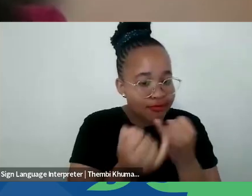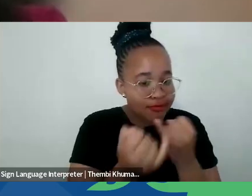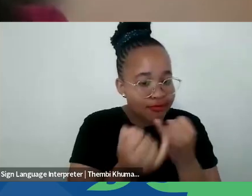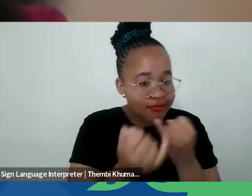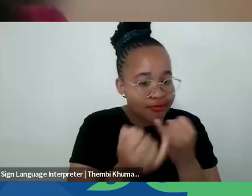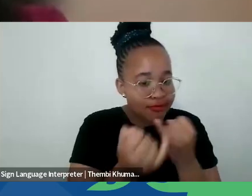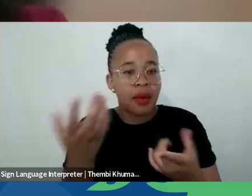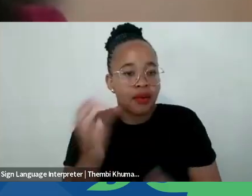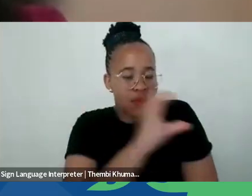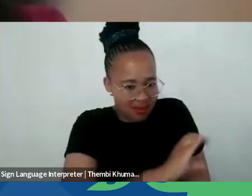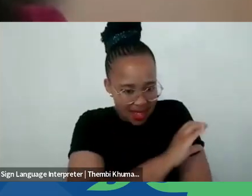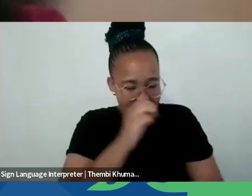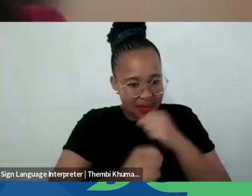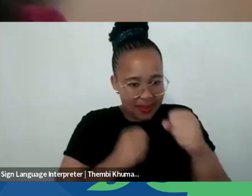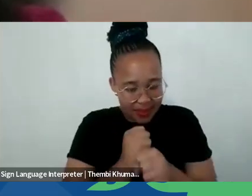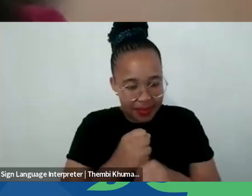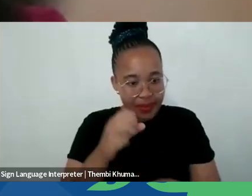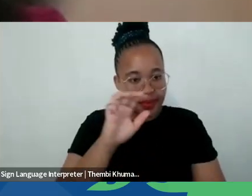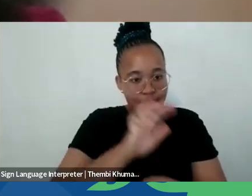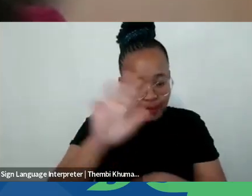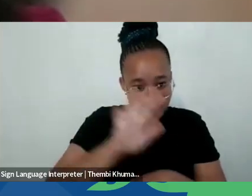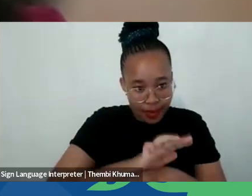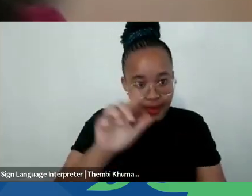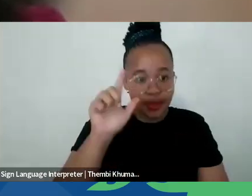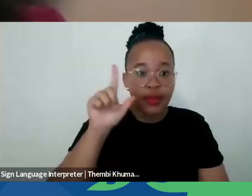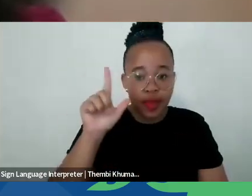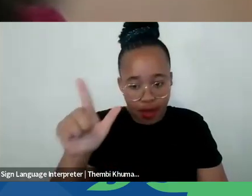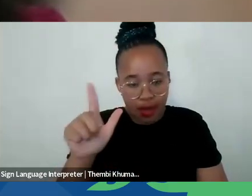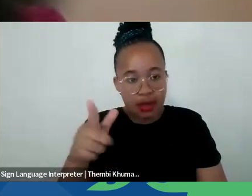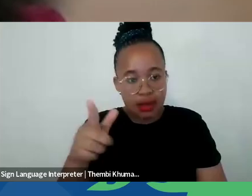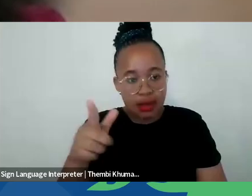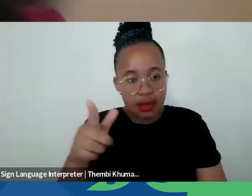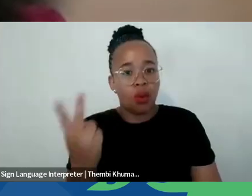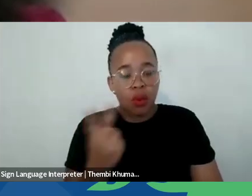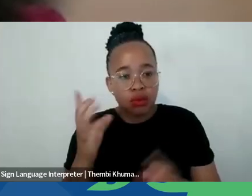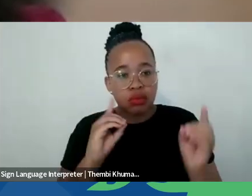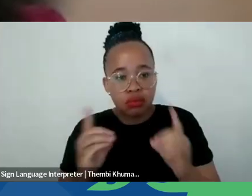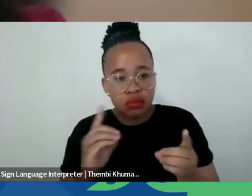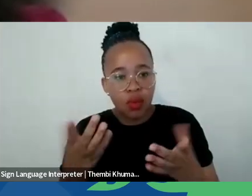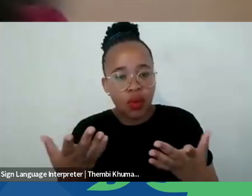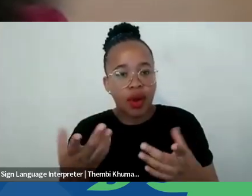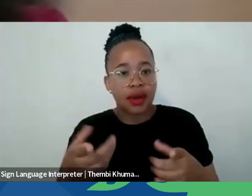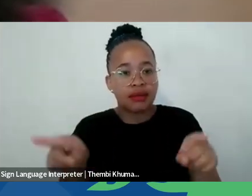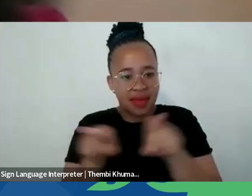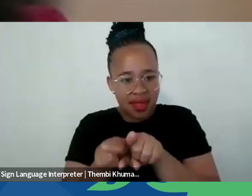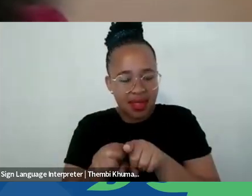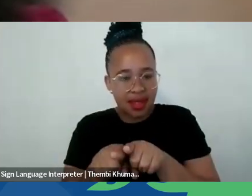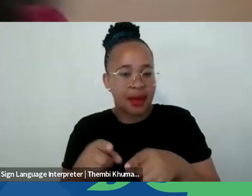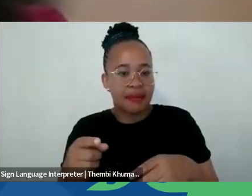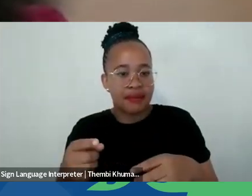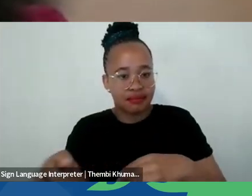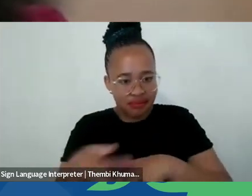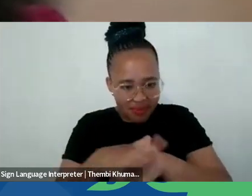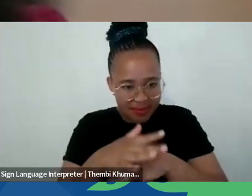1997 and leading a program to secure same-sex marriages in 2006. More